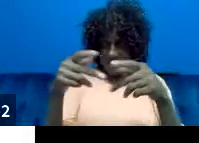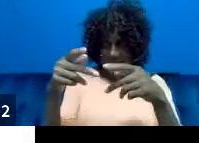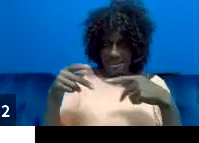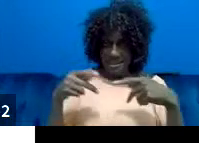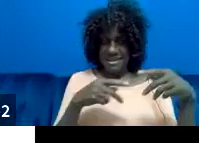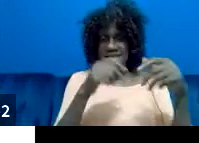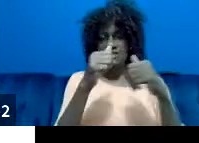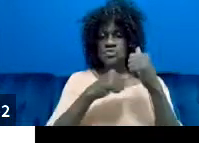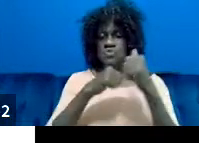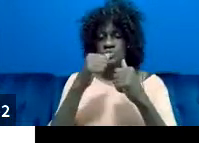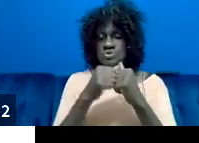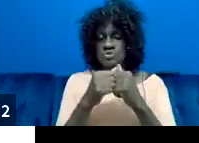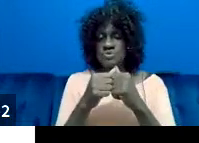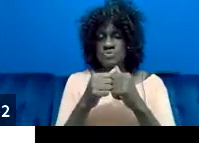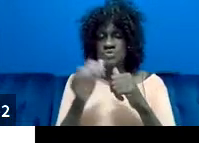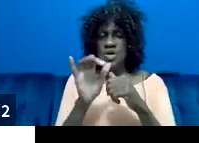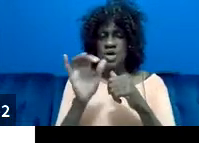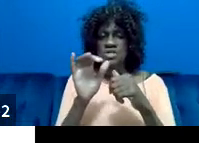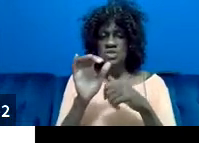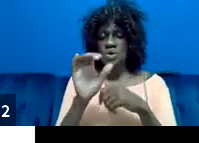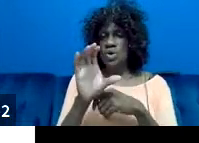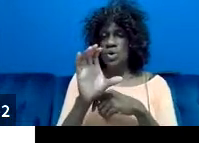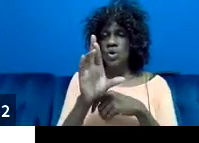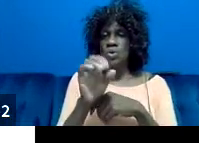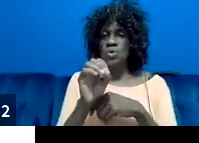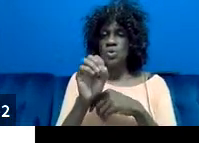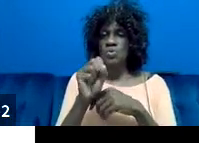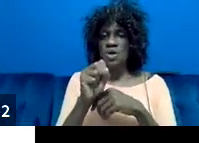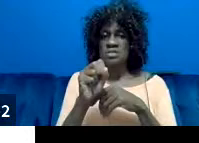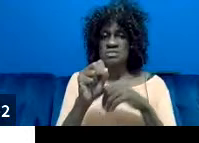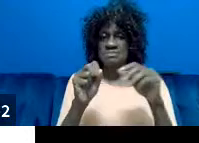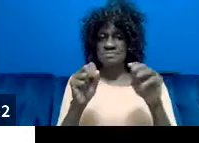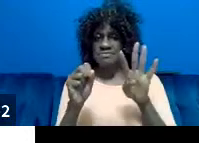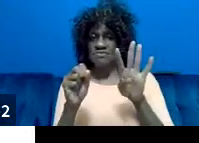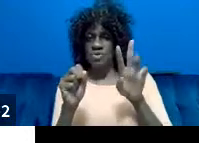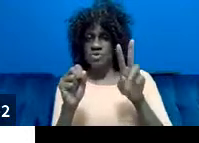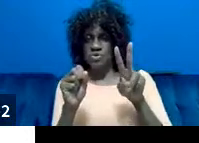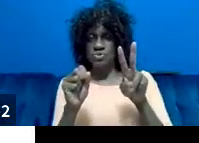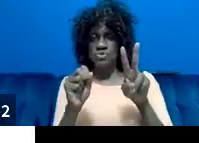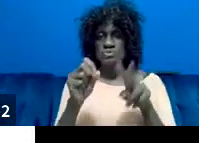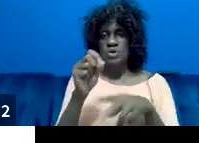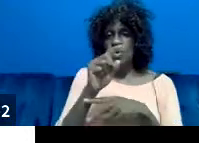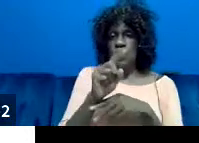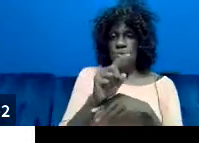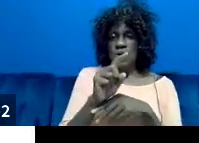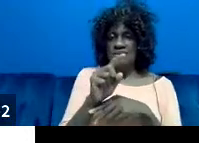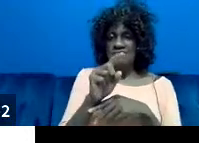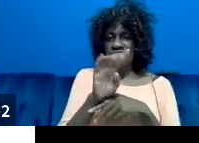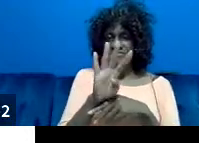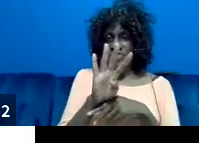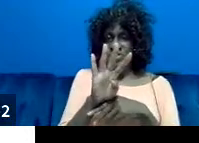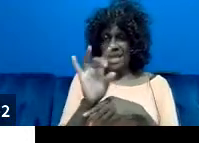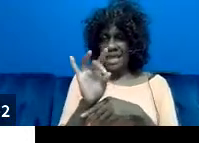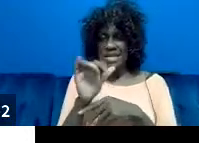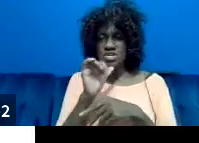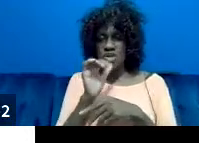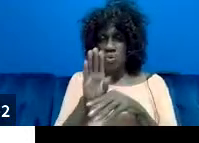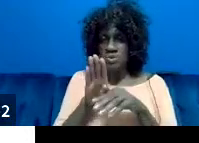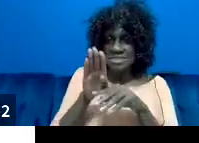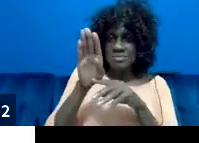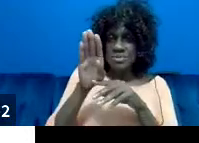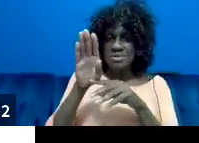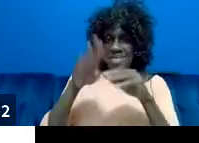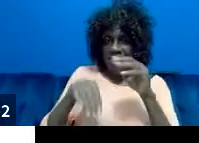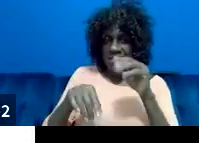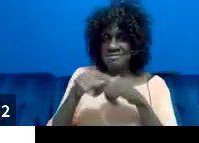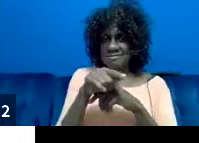structures. Also a cross slope requirement on slide 42, 1 in 48, no steeper than, is the